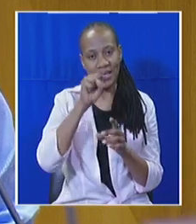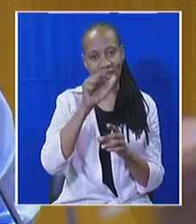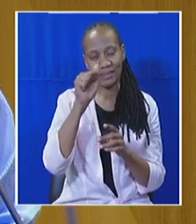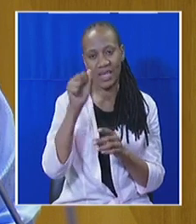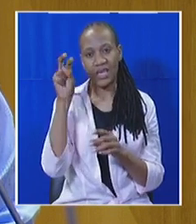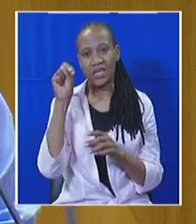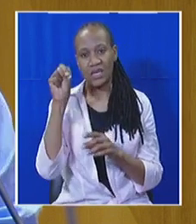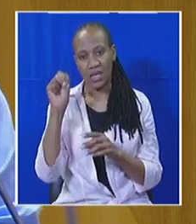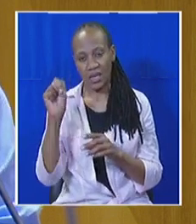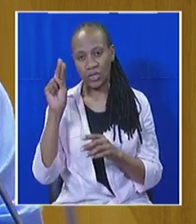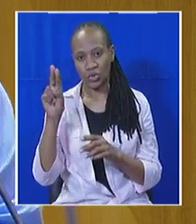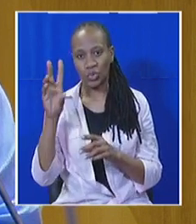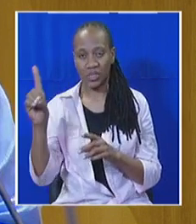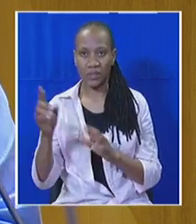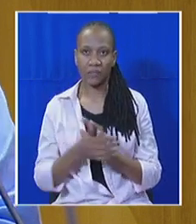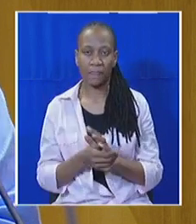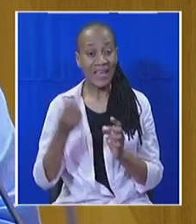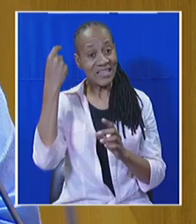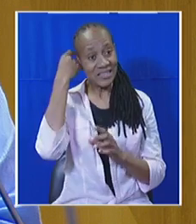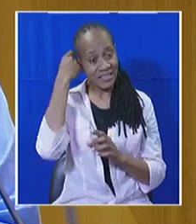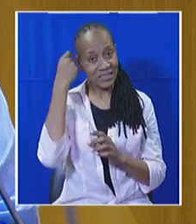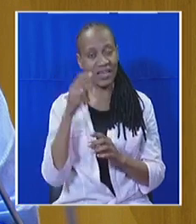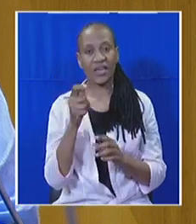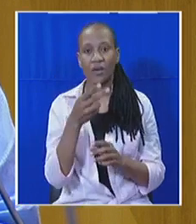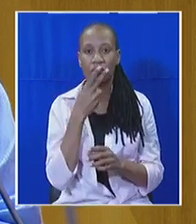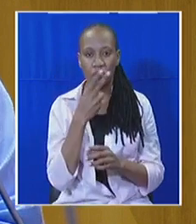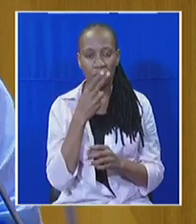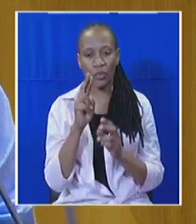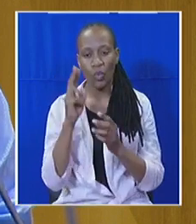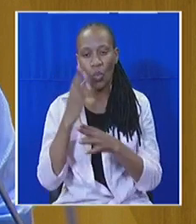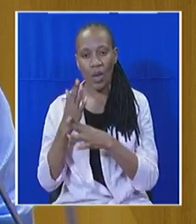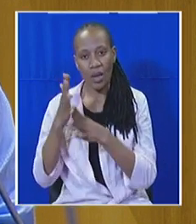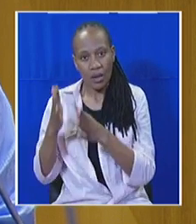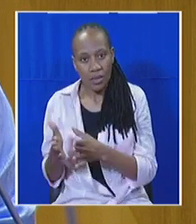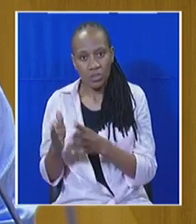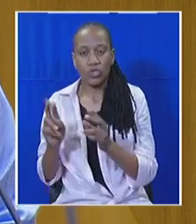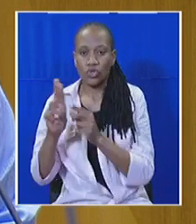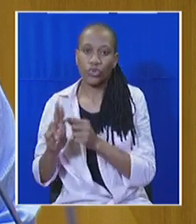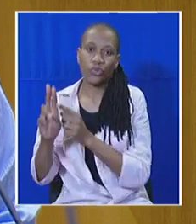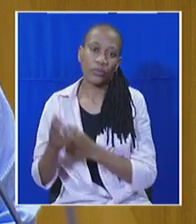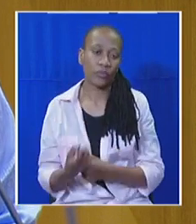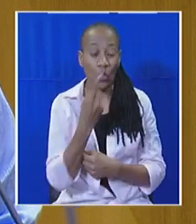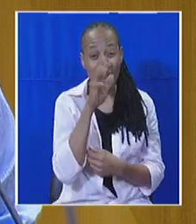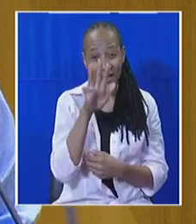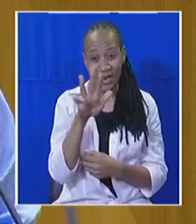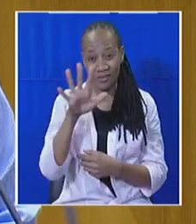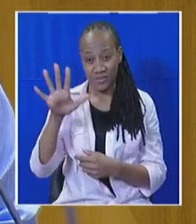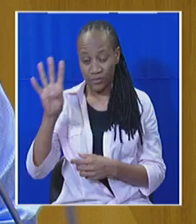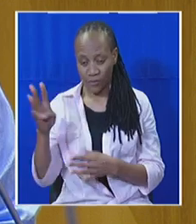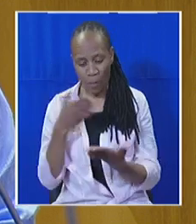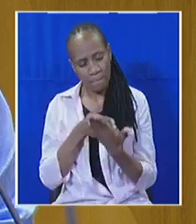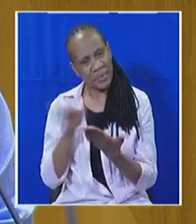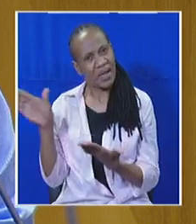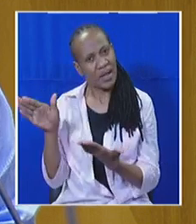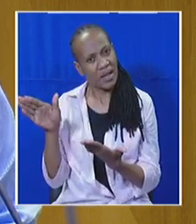also became the secretary of the Tobacco Workers Union. Further recalls that in 1954, she was banned